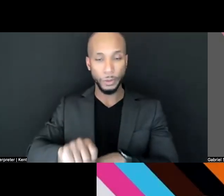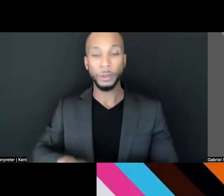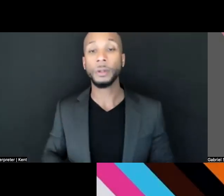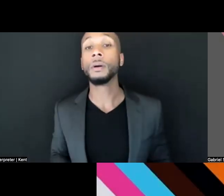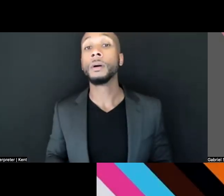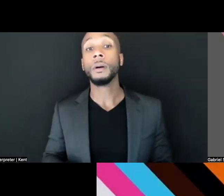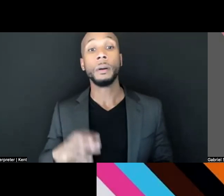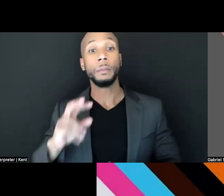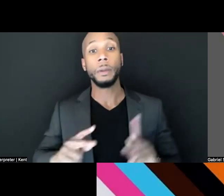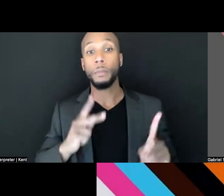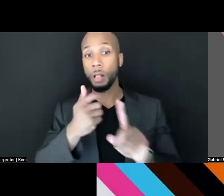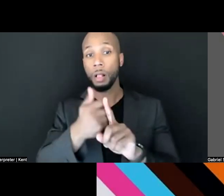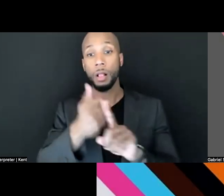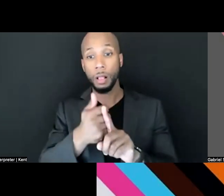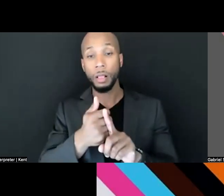or